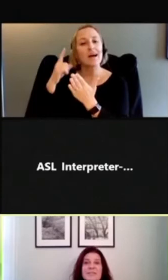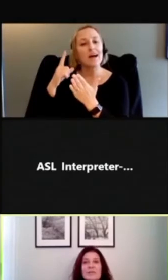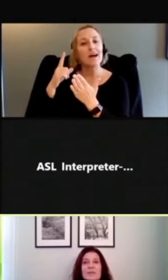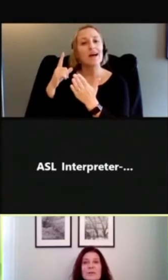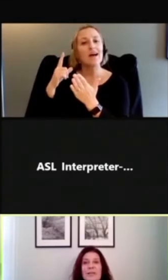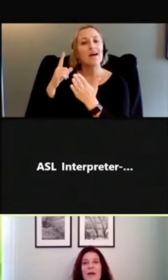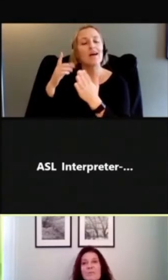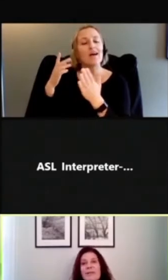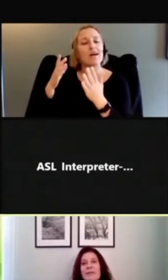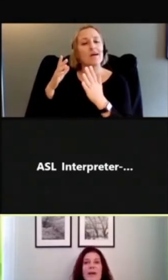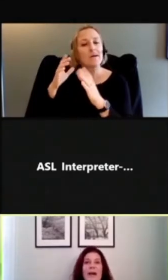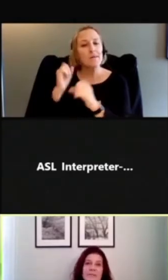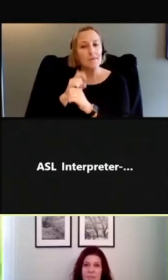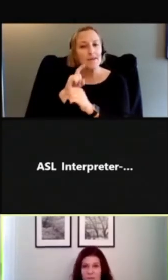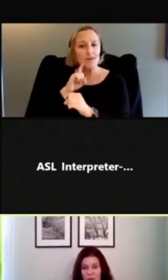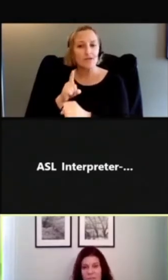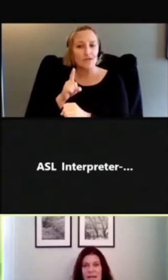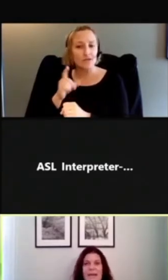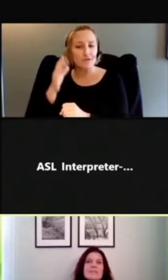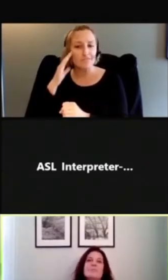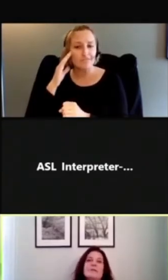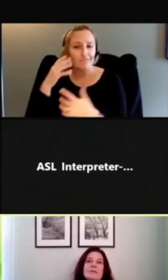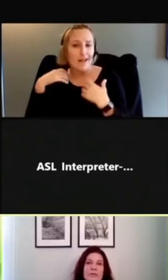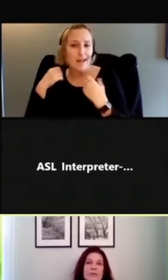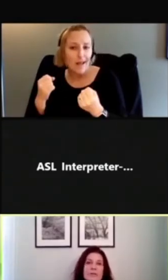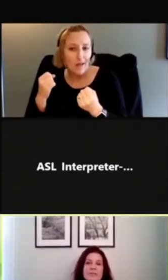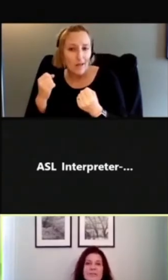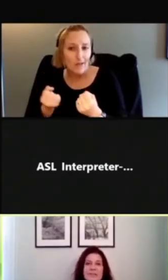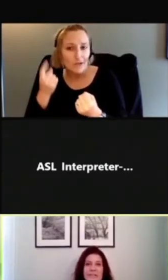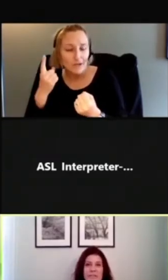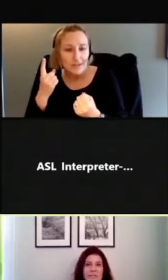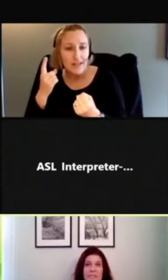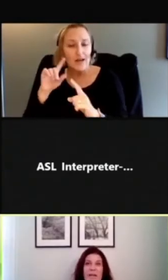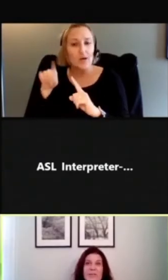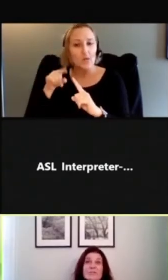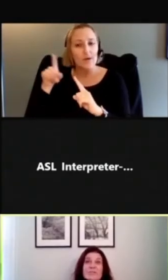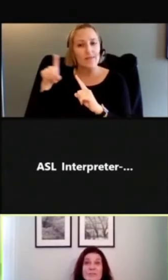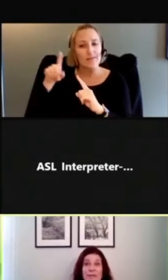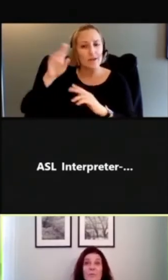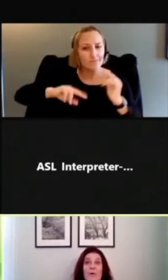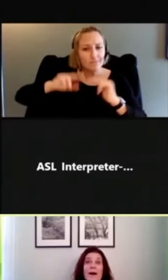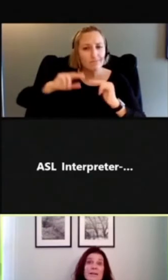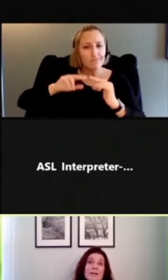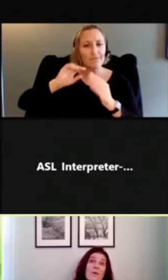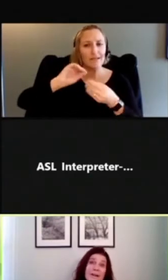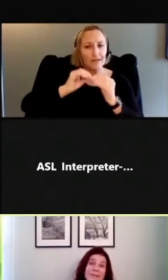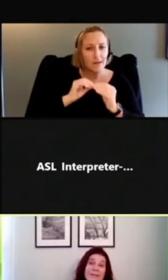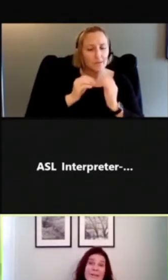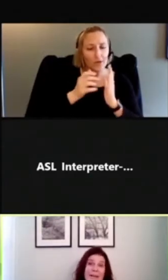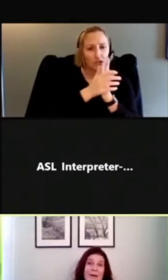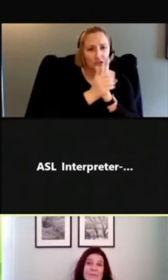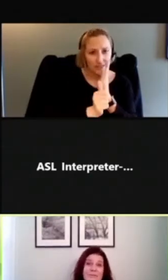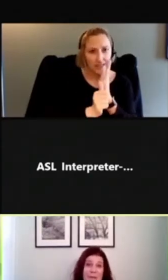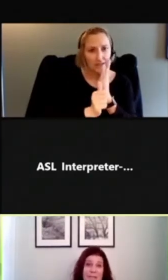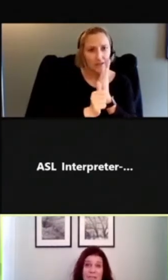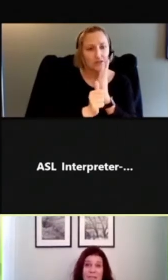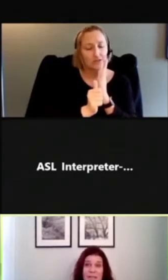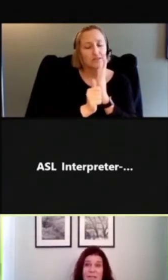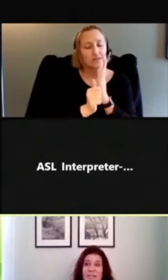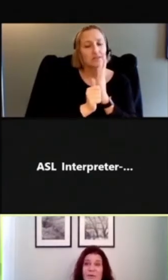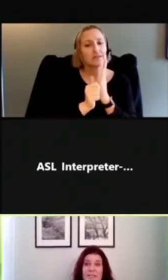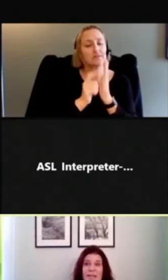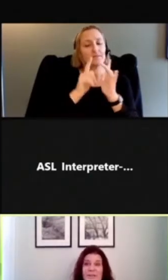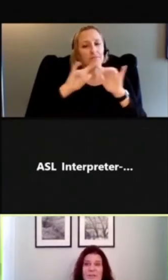So as they're learning about reading graphs and charts, as they're building their numeracy skills, they're doing it while acquiring health